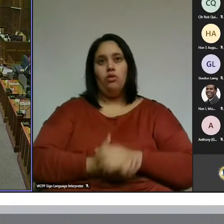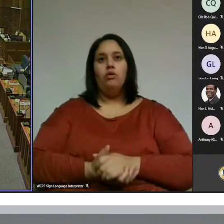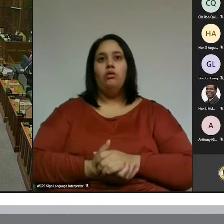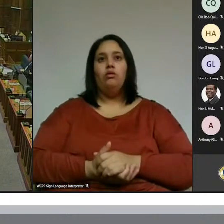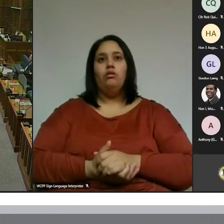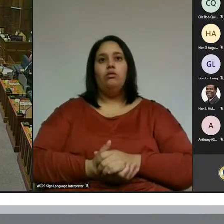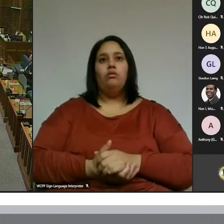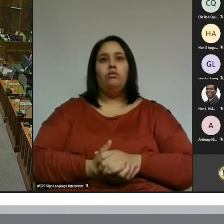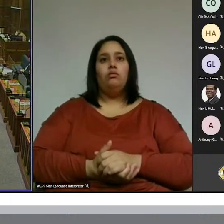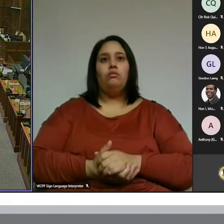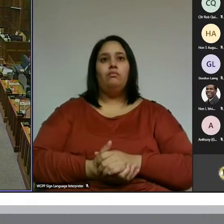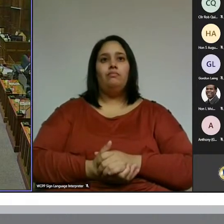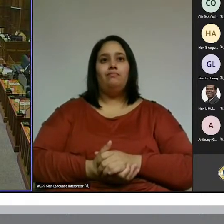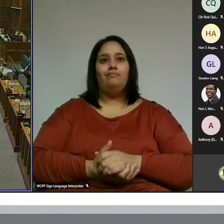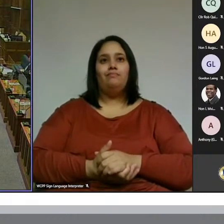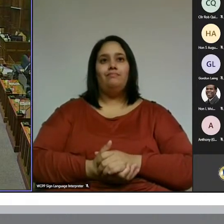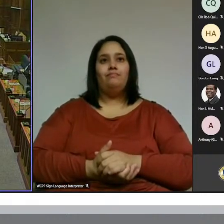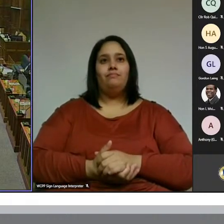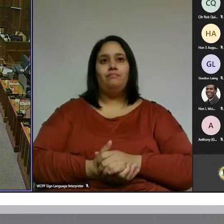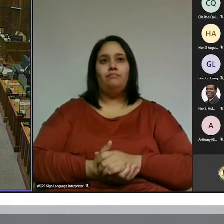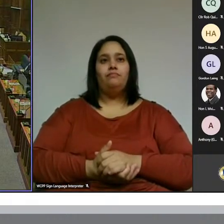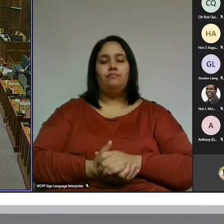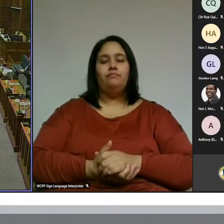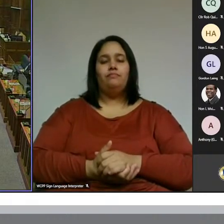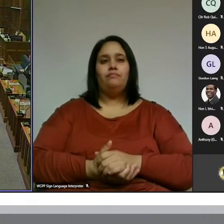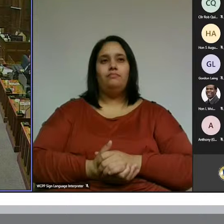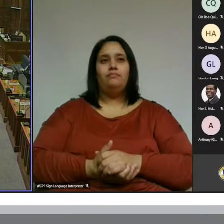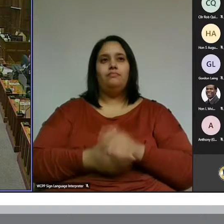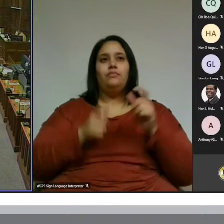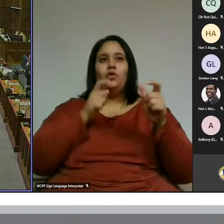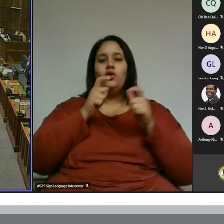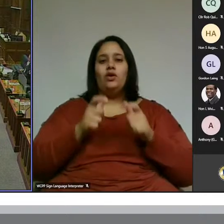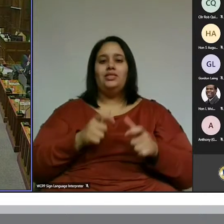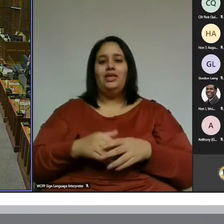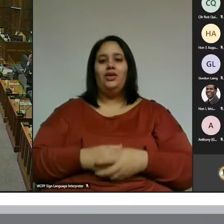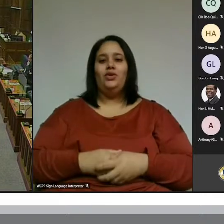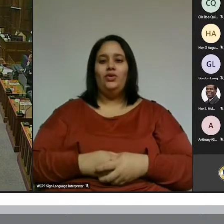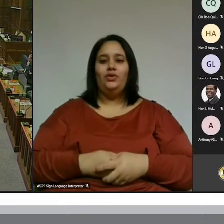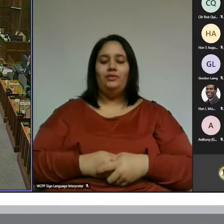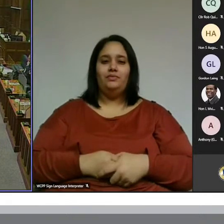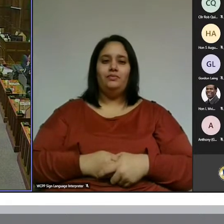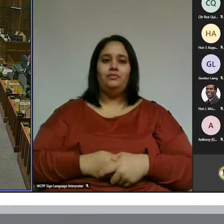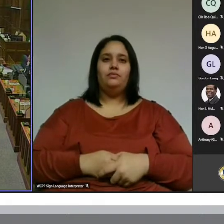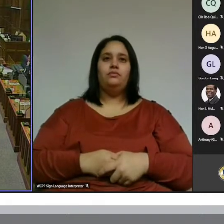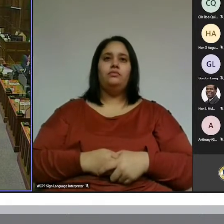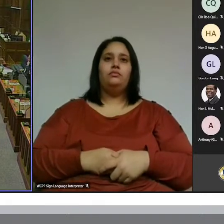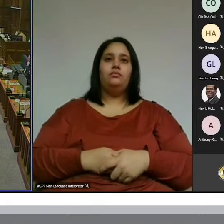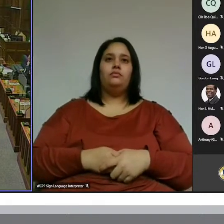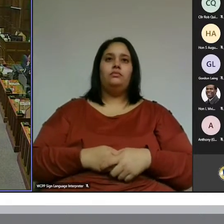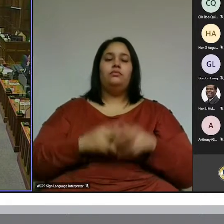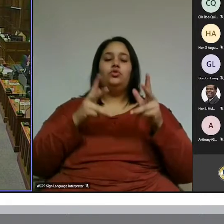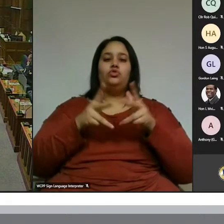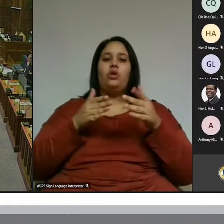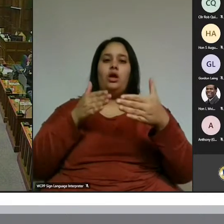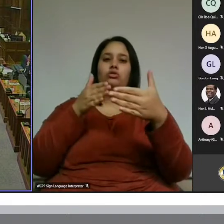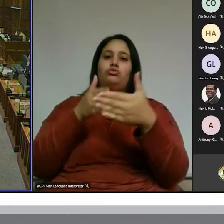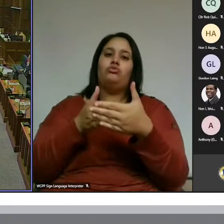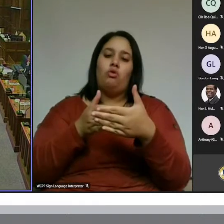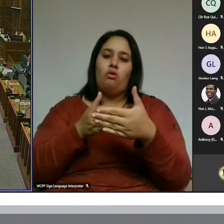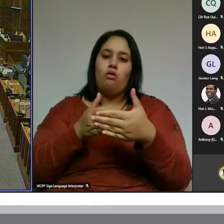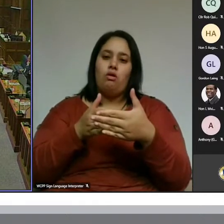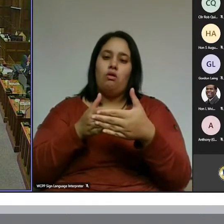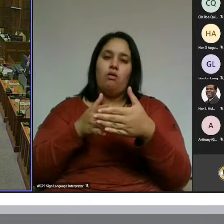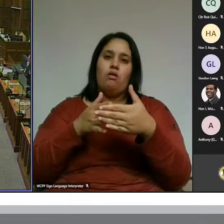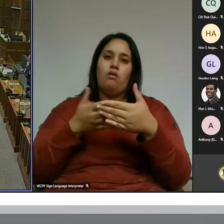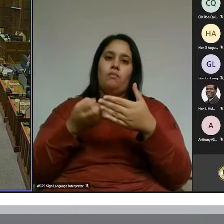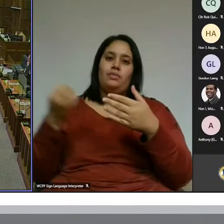Regarding the comment again by Director Erasmus, truck stops, of course,